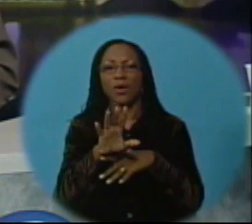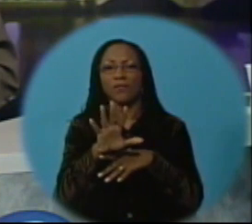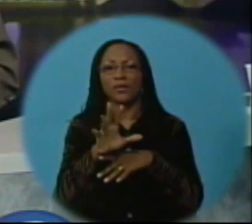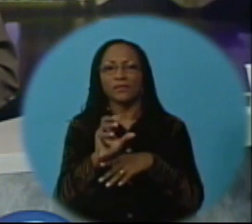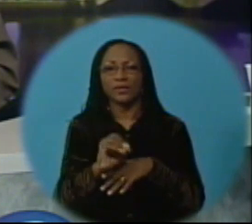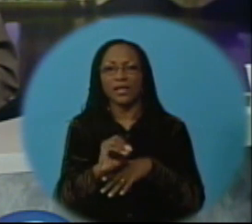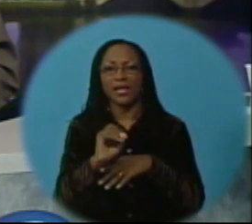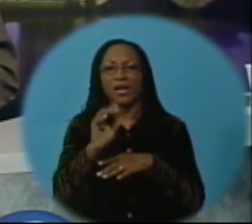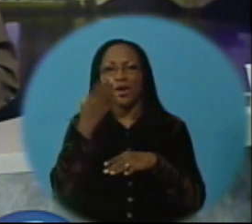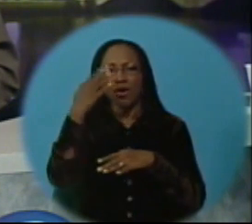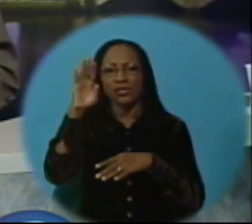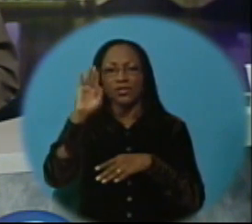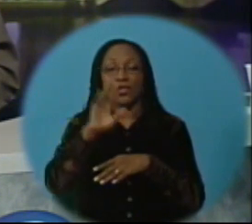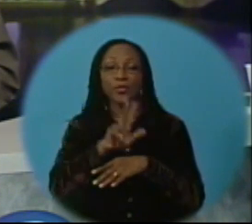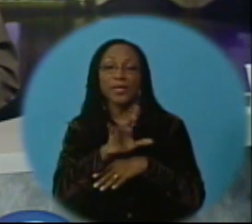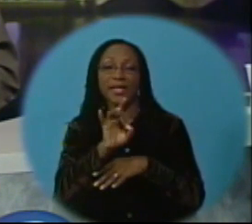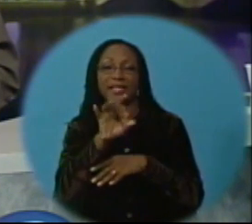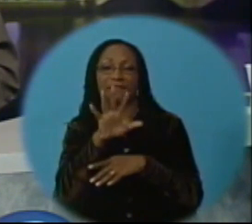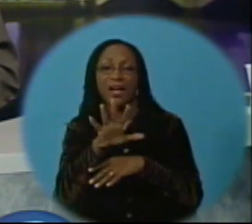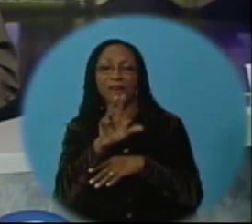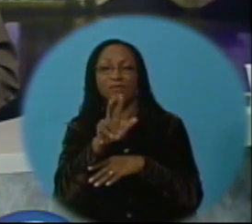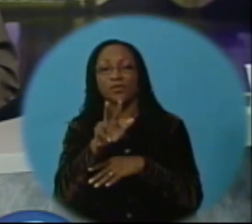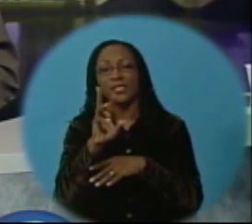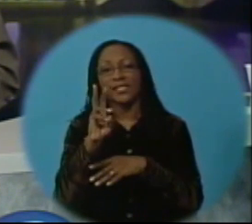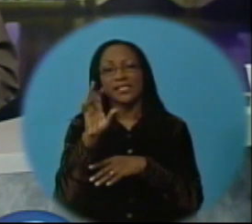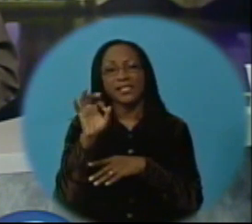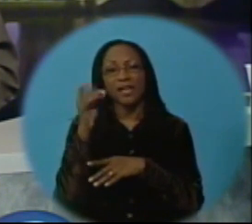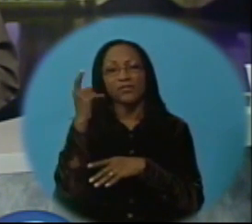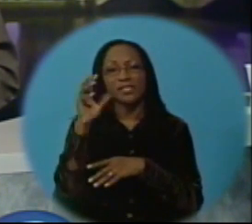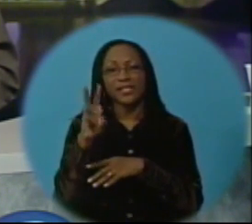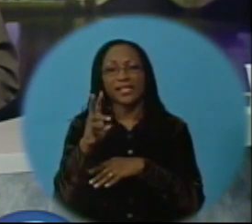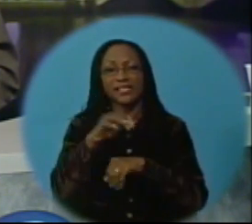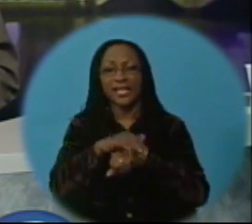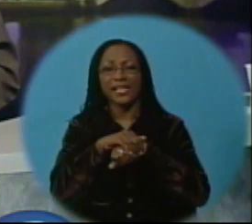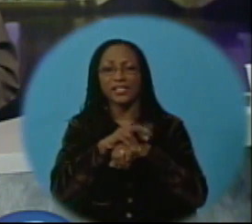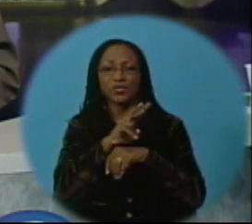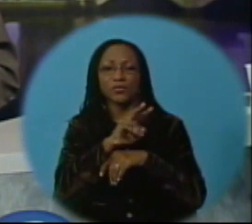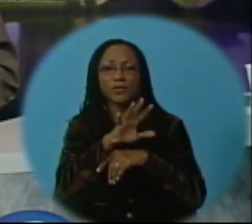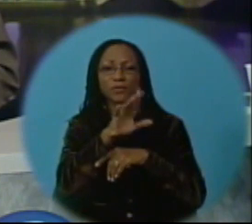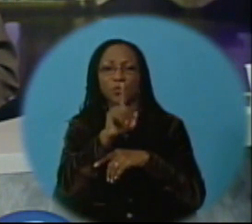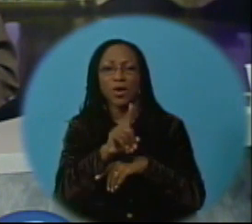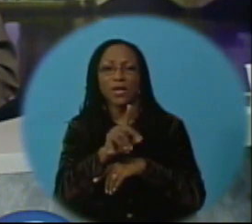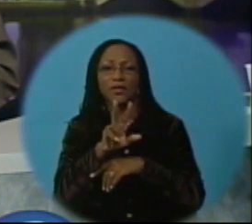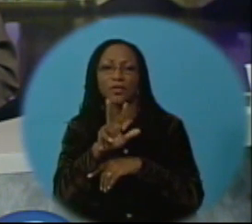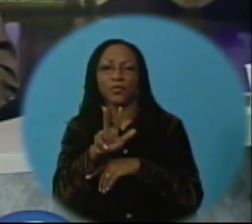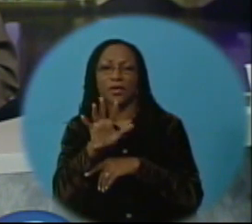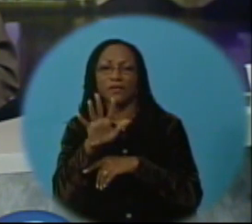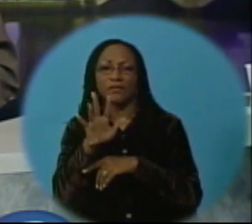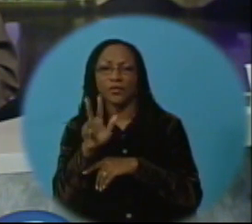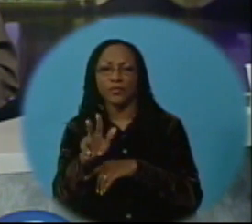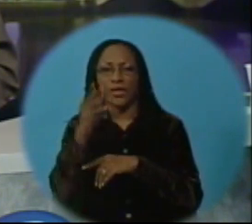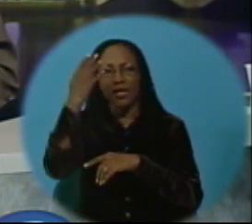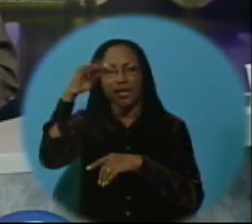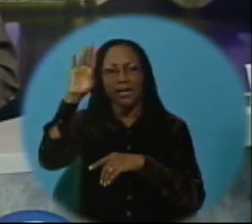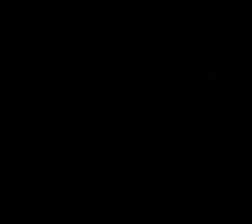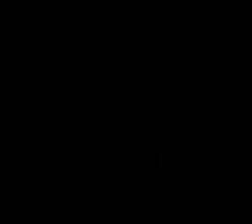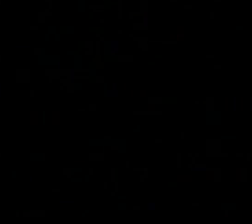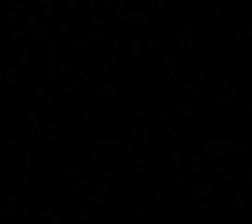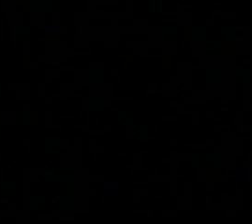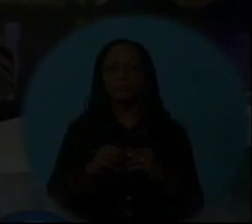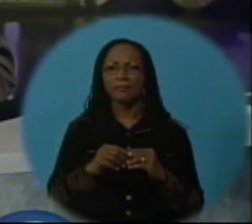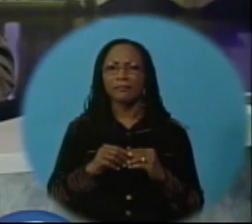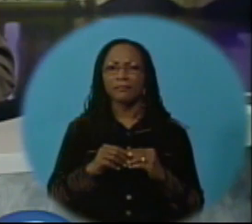and 369 for 6 declared, England 251 and 353. Australia taking an unassailable 3-0 lead.